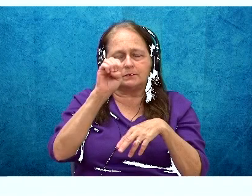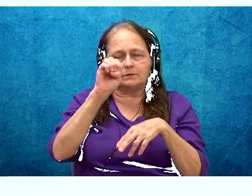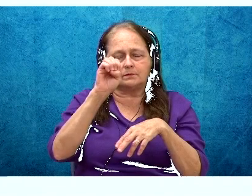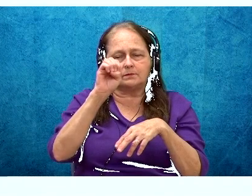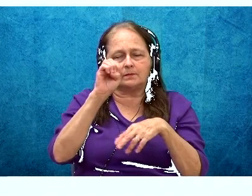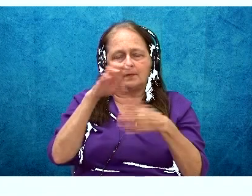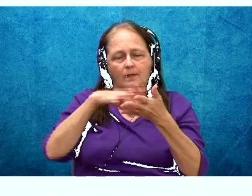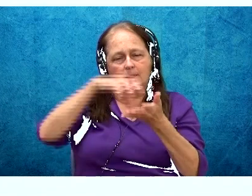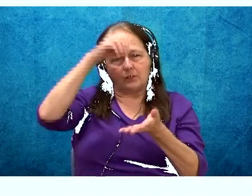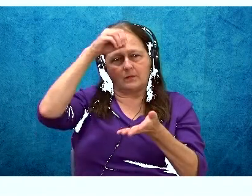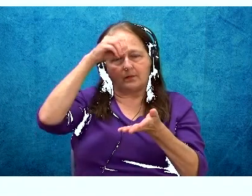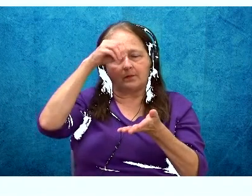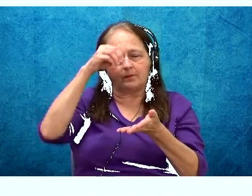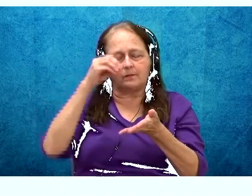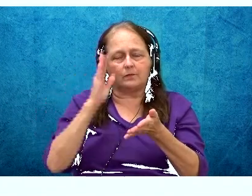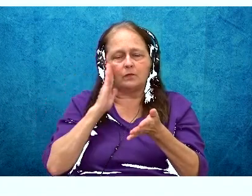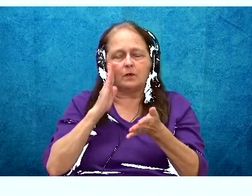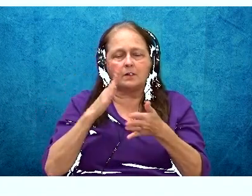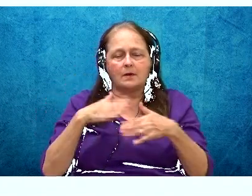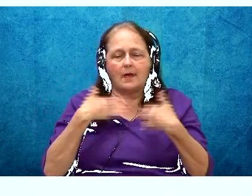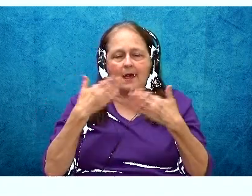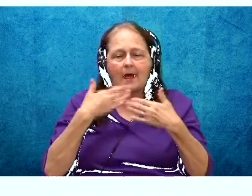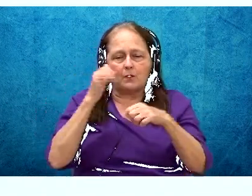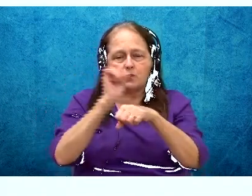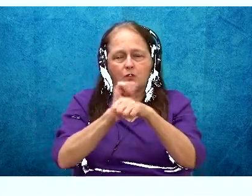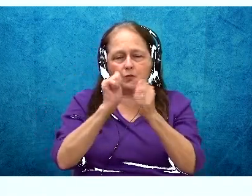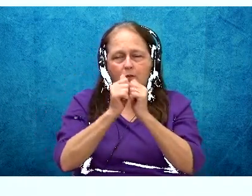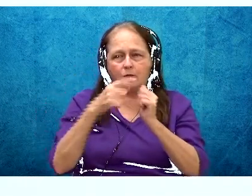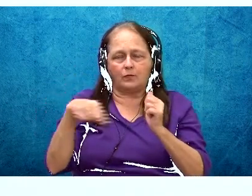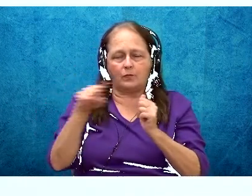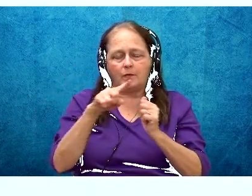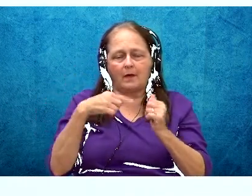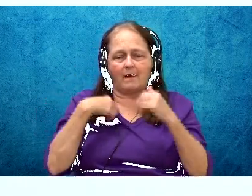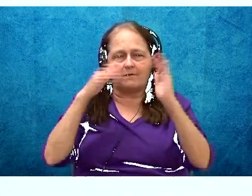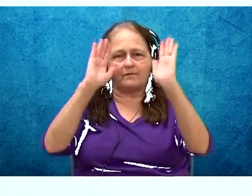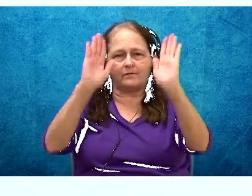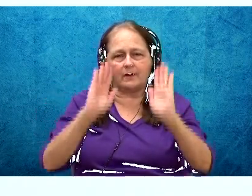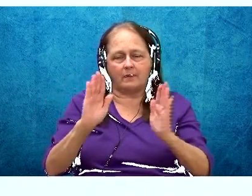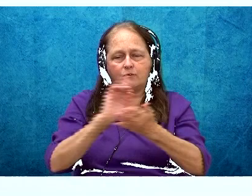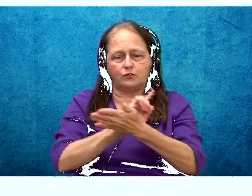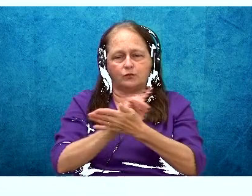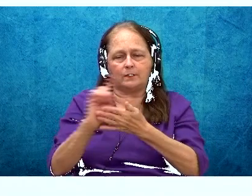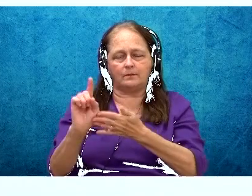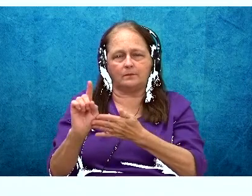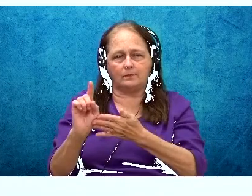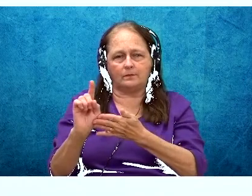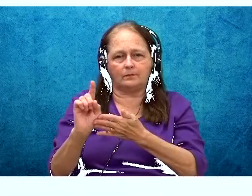learn about that. It was so nice working with you, and you have a fabulous week.